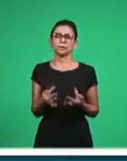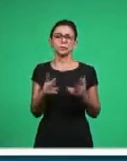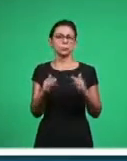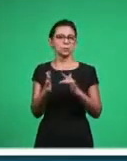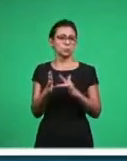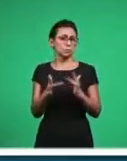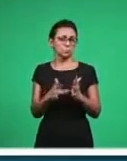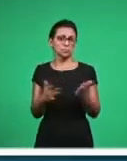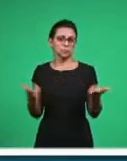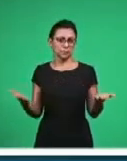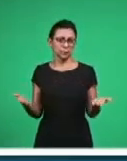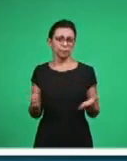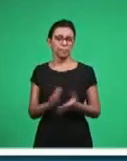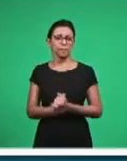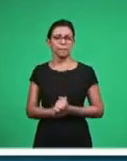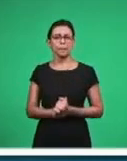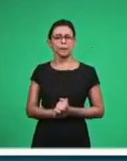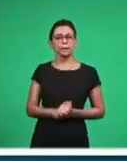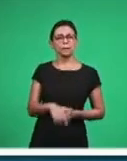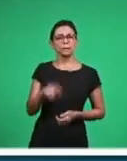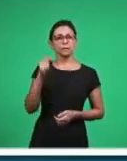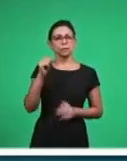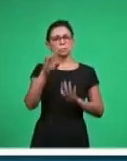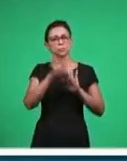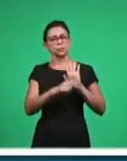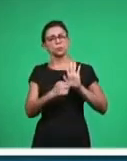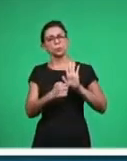What he learned here is that